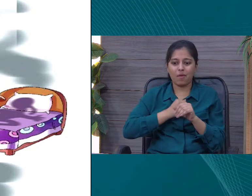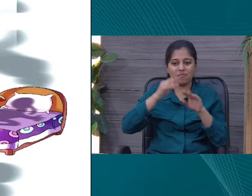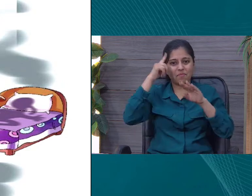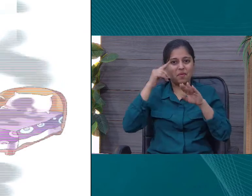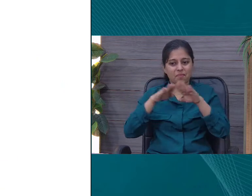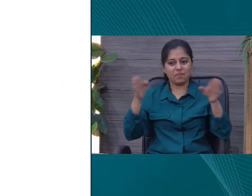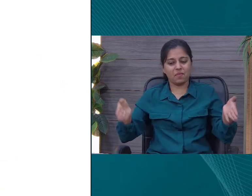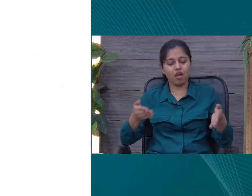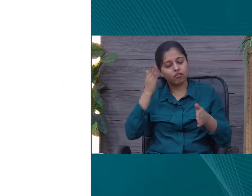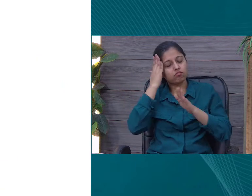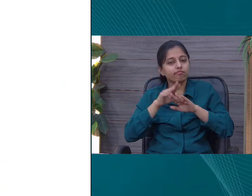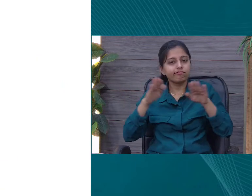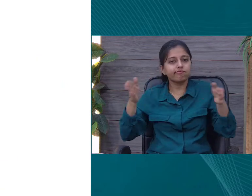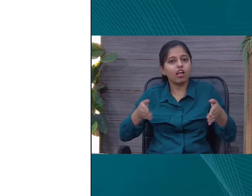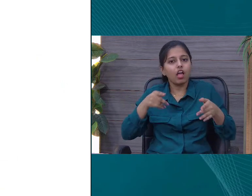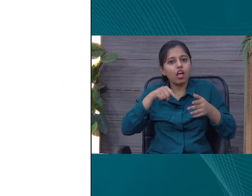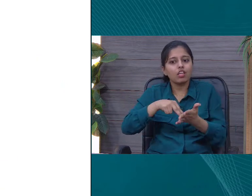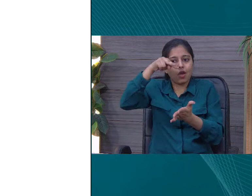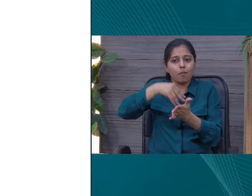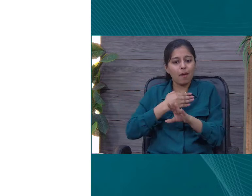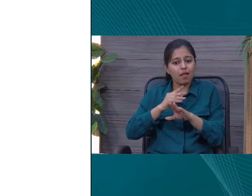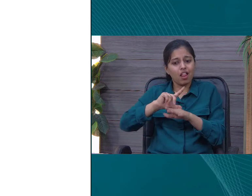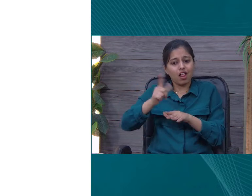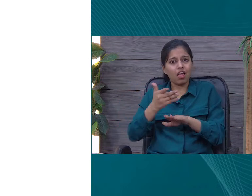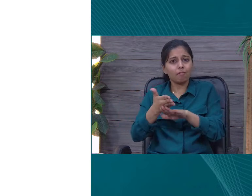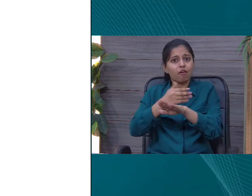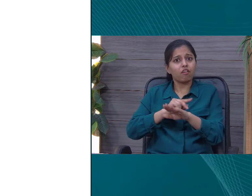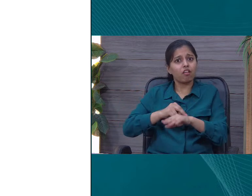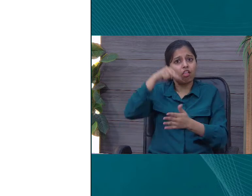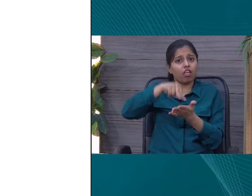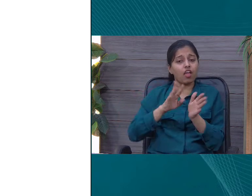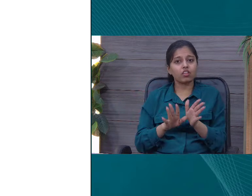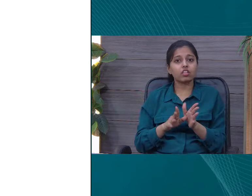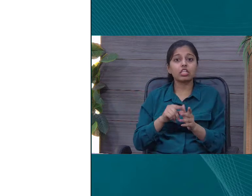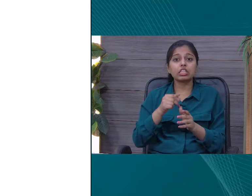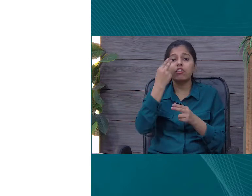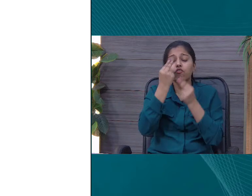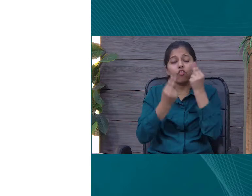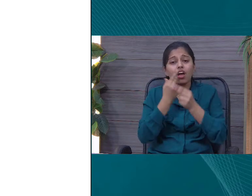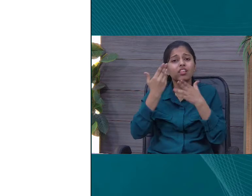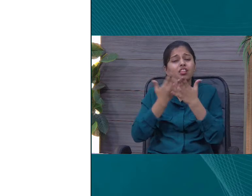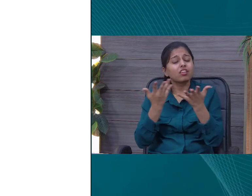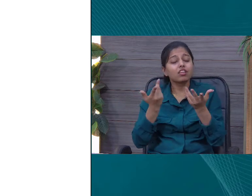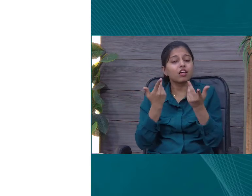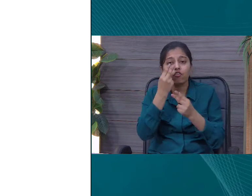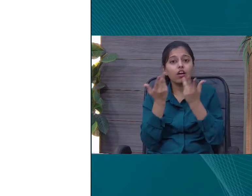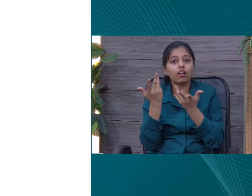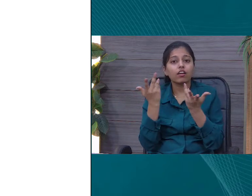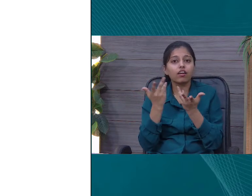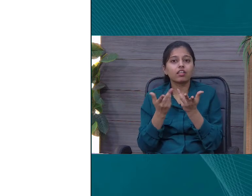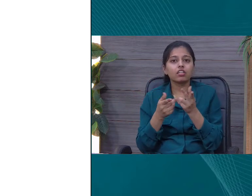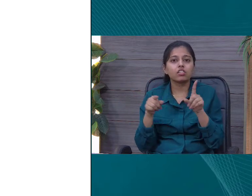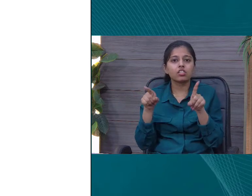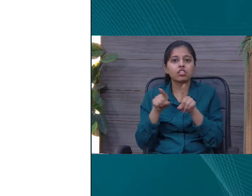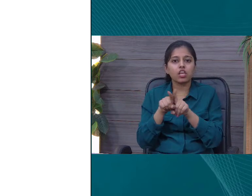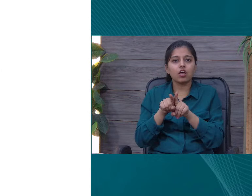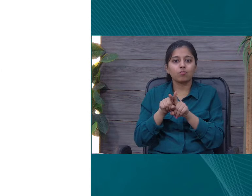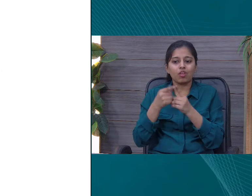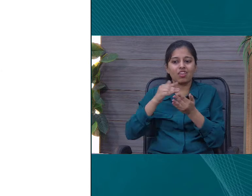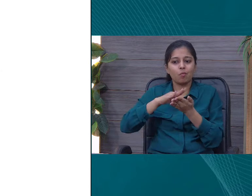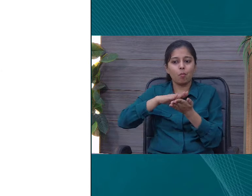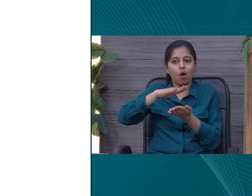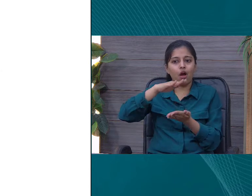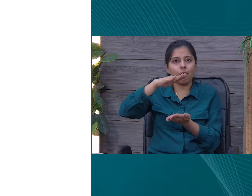bed. The funniest thing about him is the way he likes to